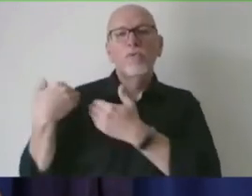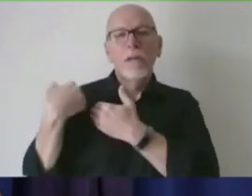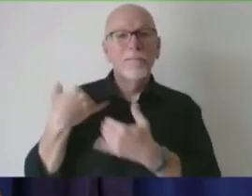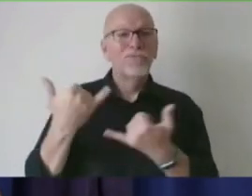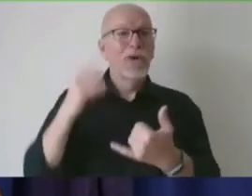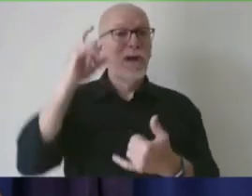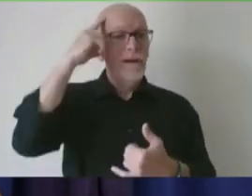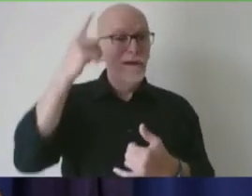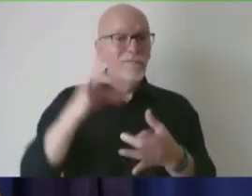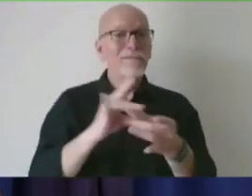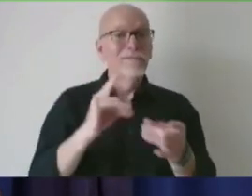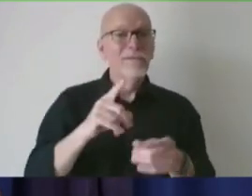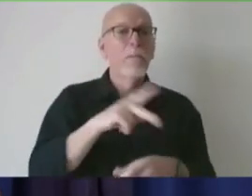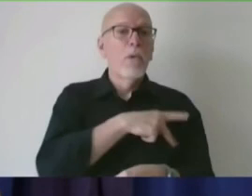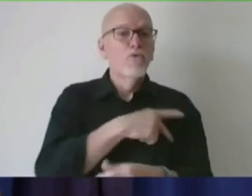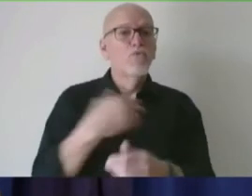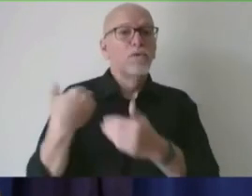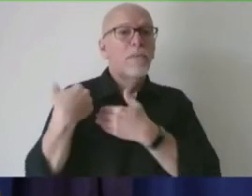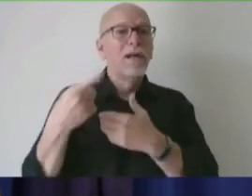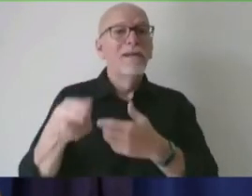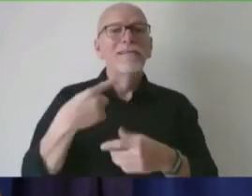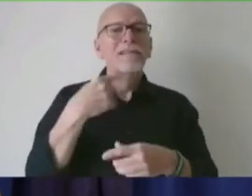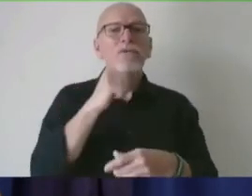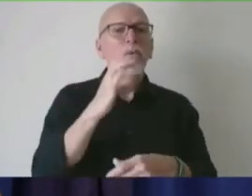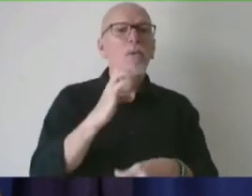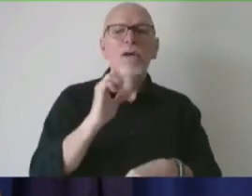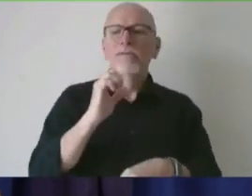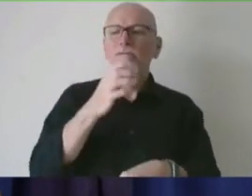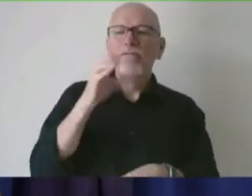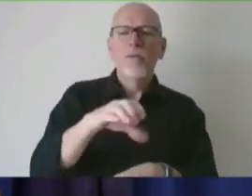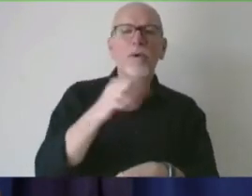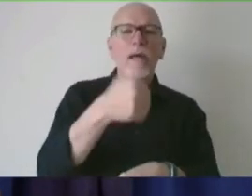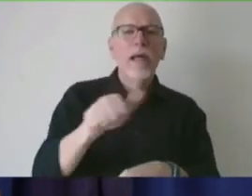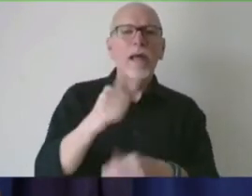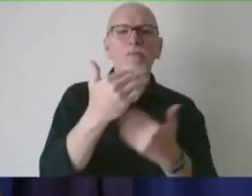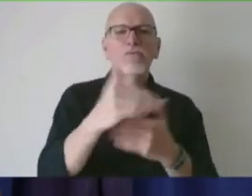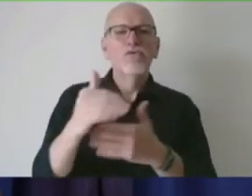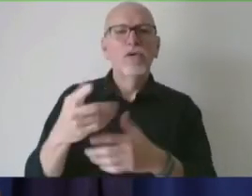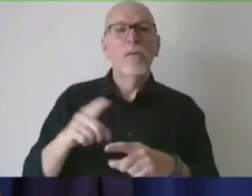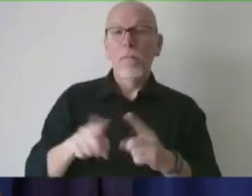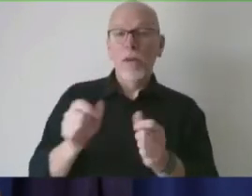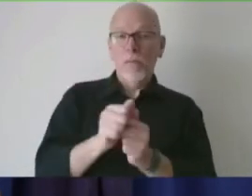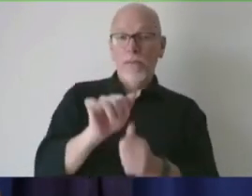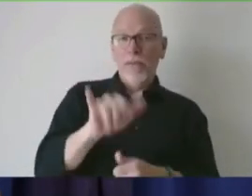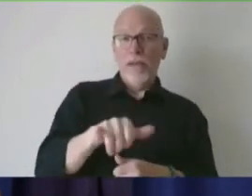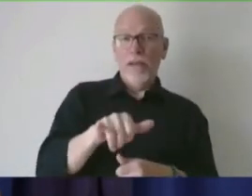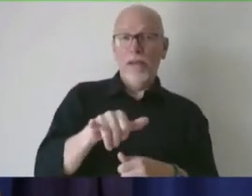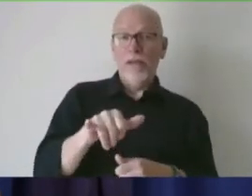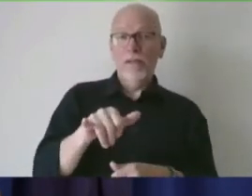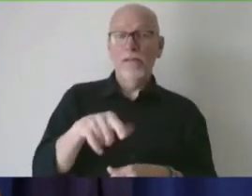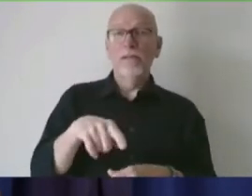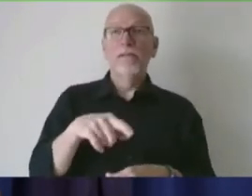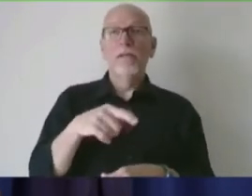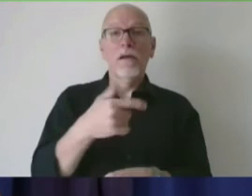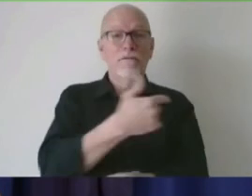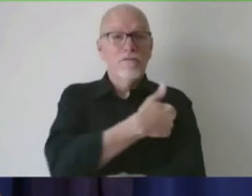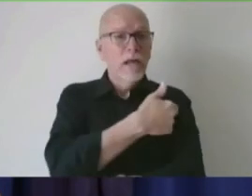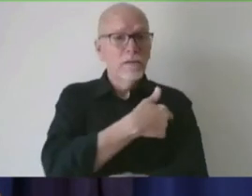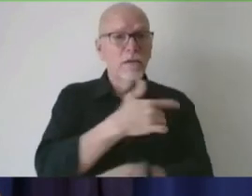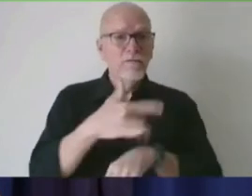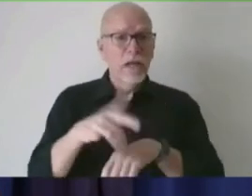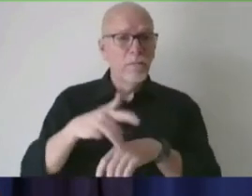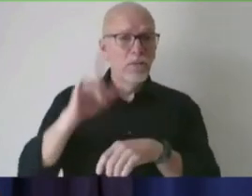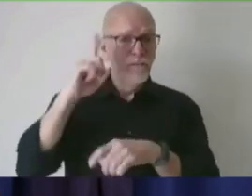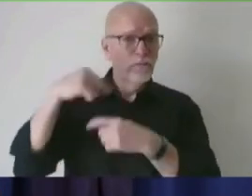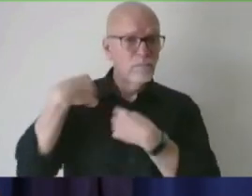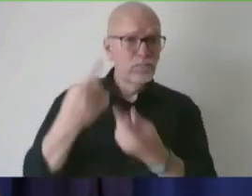to defend the decision not to reimpose any statewide COVID restrictions. But given that The vaccine has been available for quite some time now, and